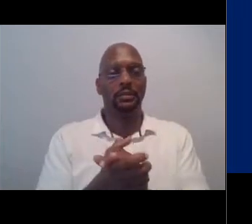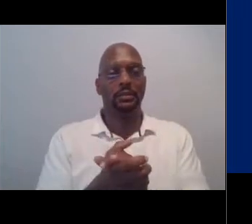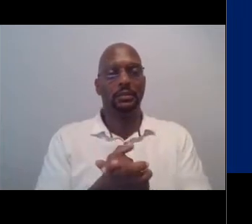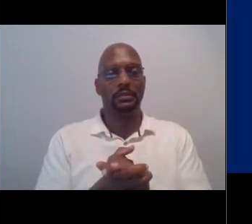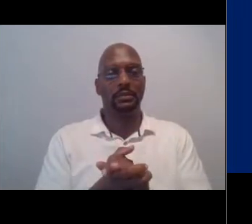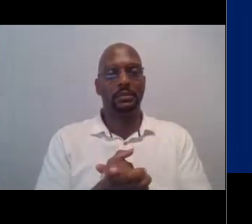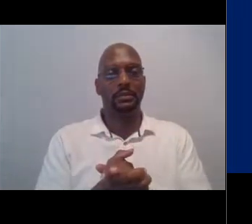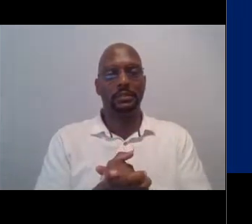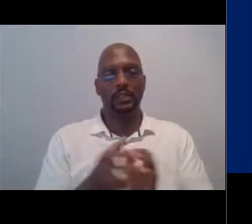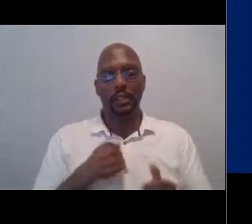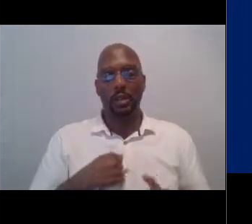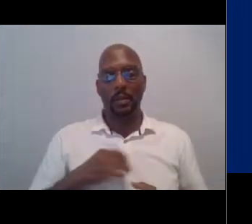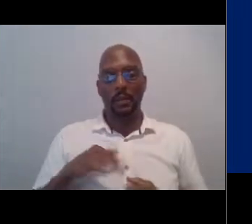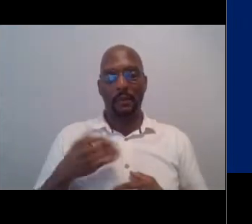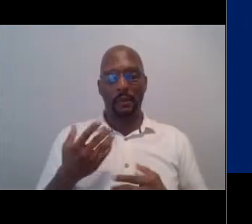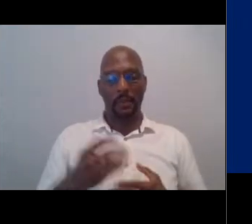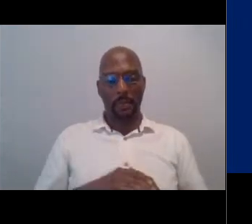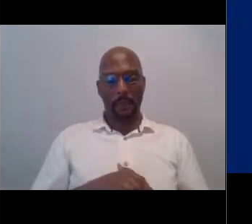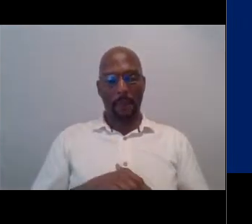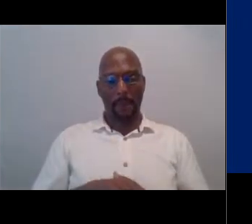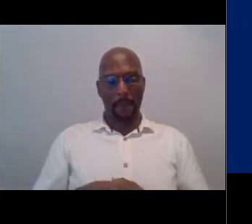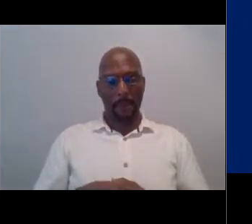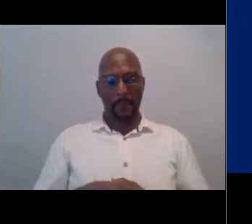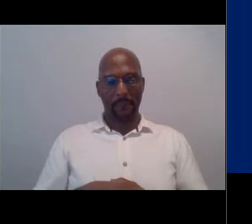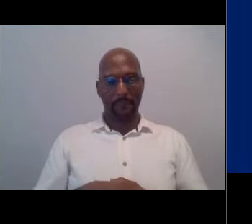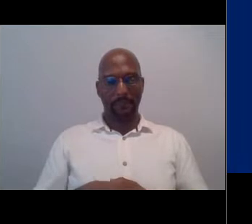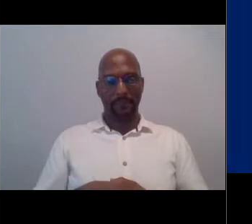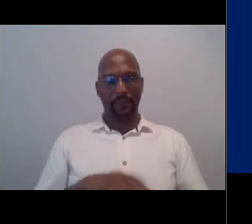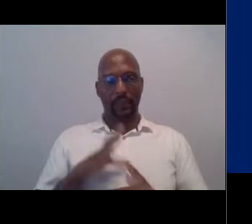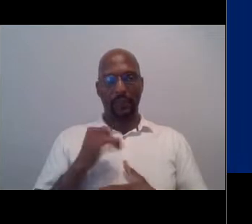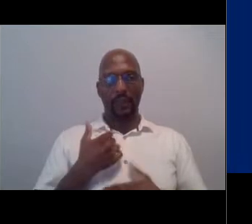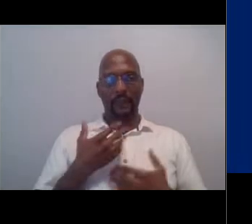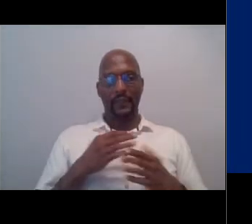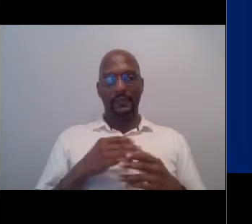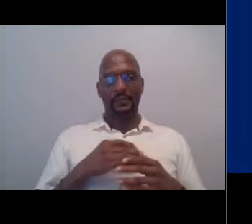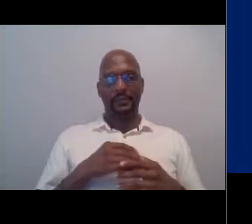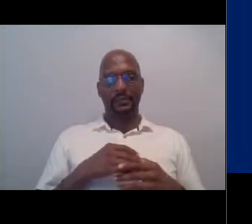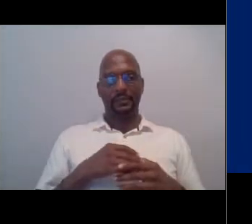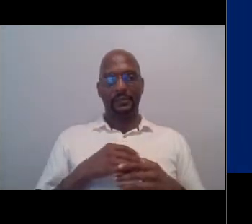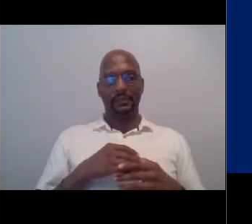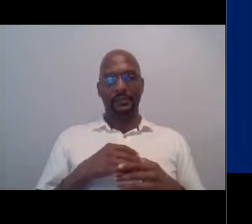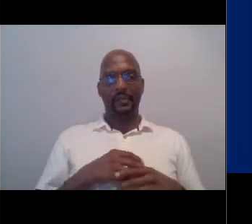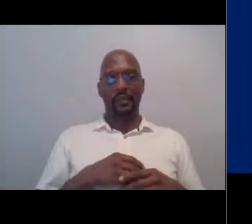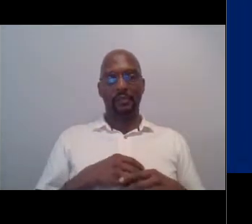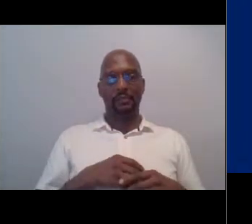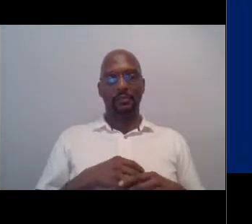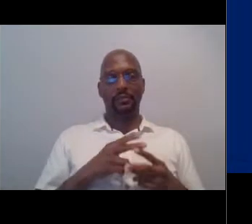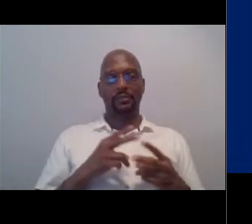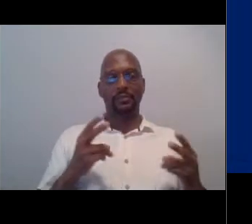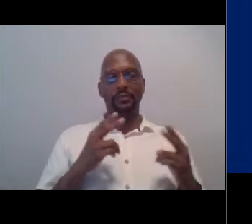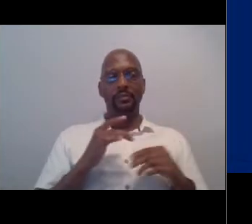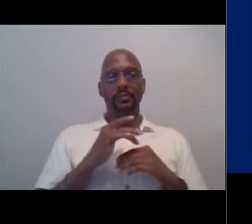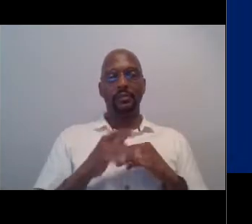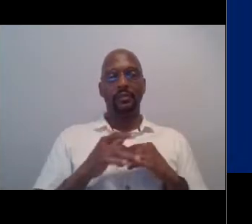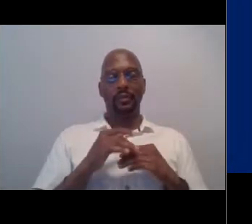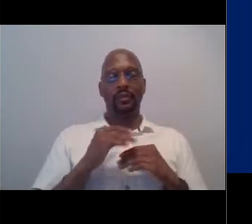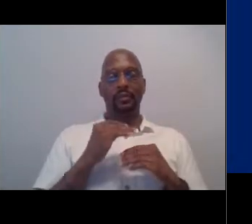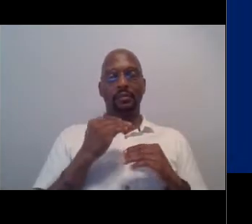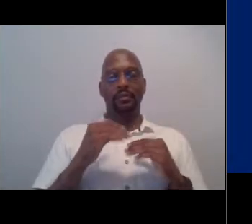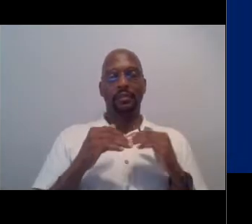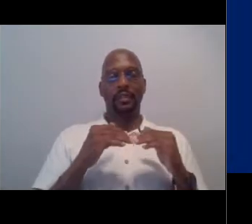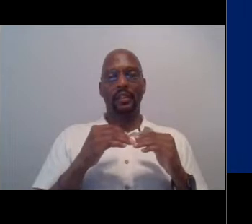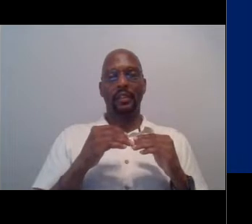Sorry about that. Does that cover the Justice 40, just kind of the concept of it? It's very early stages of it. So as a department,